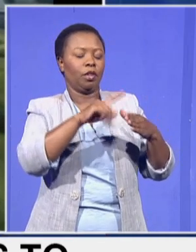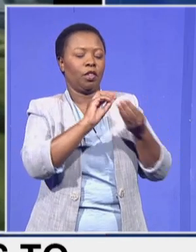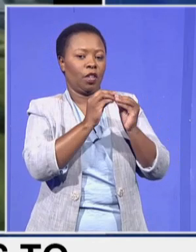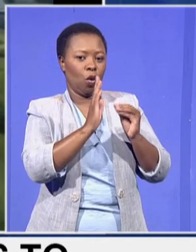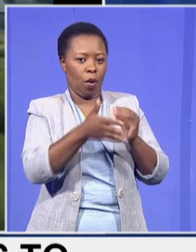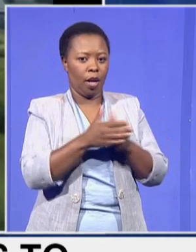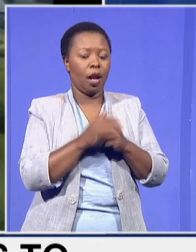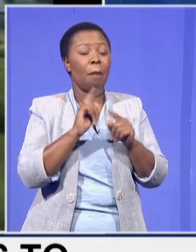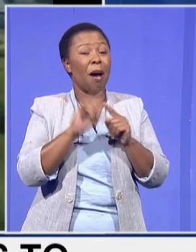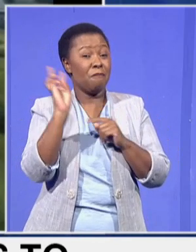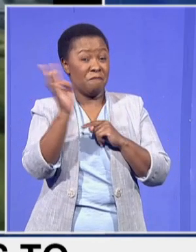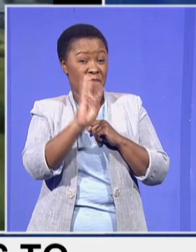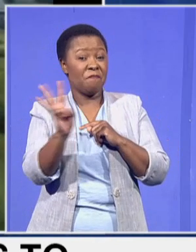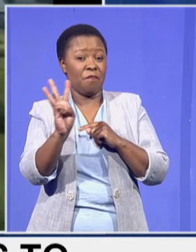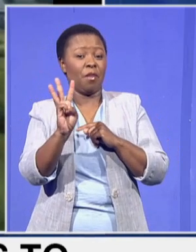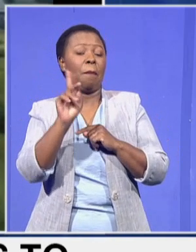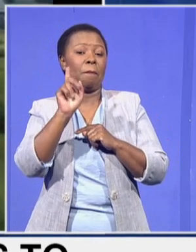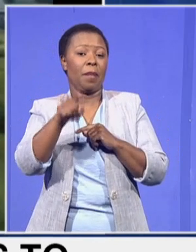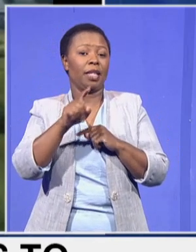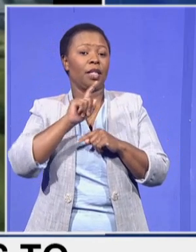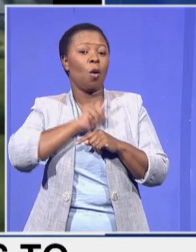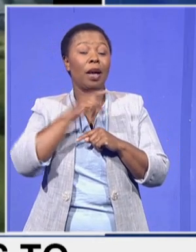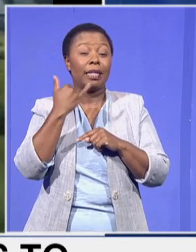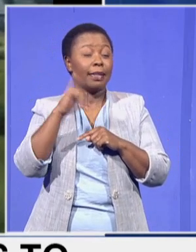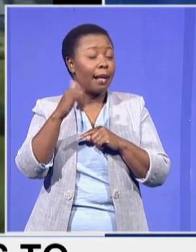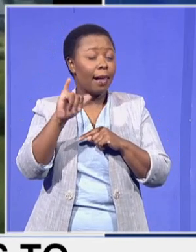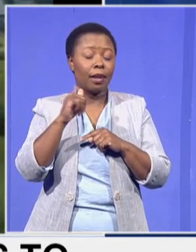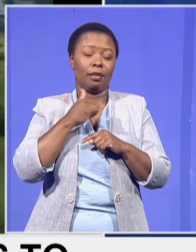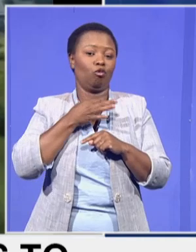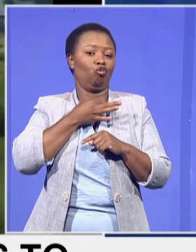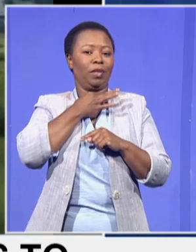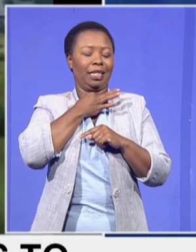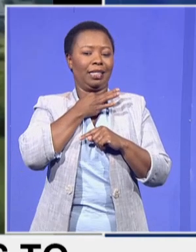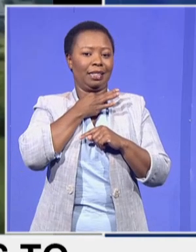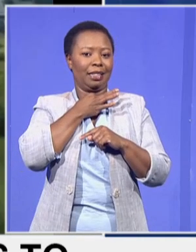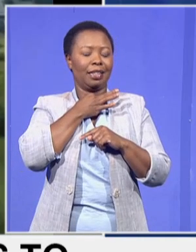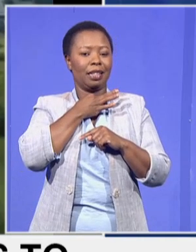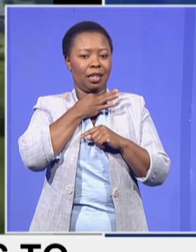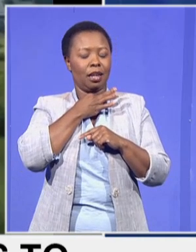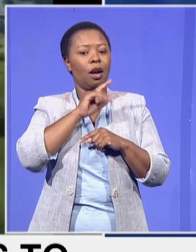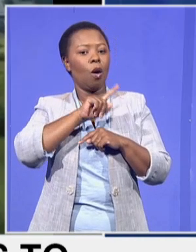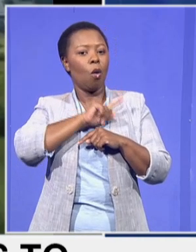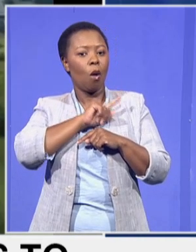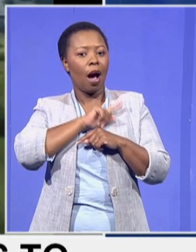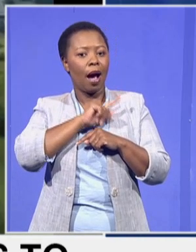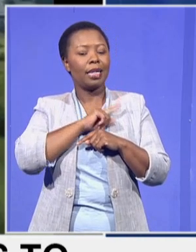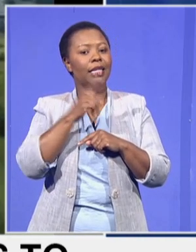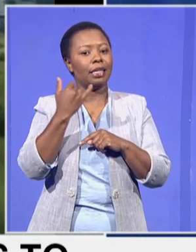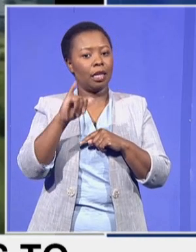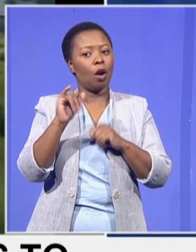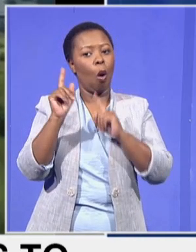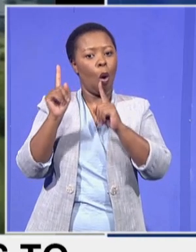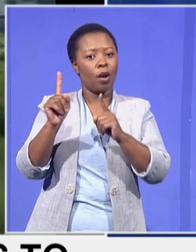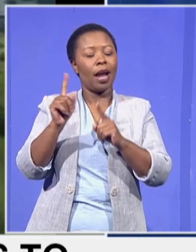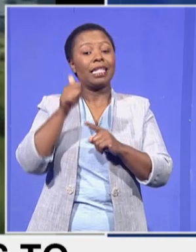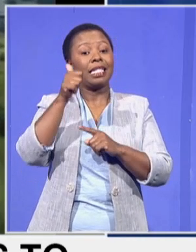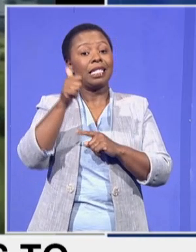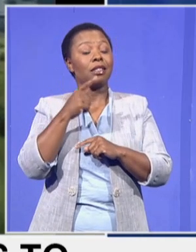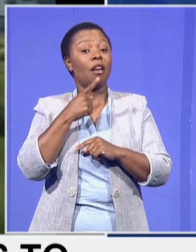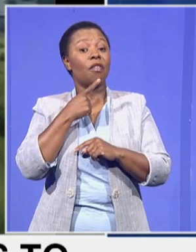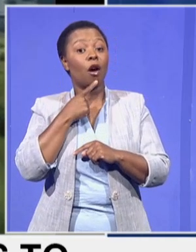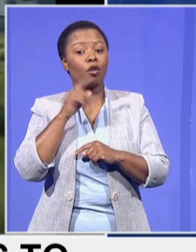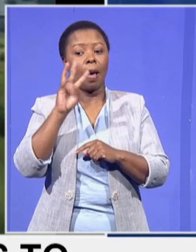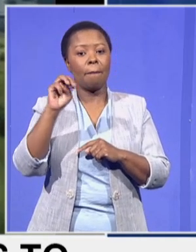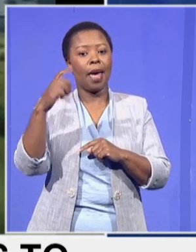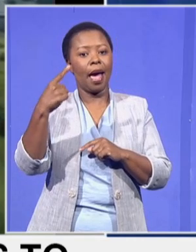know that we are still very much at risk in terms of that there's still in the order of 6,000 megawatts that are at